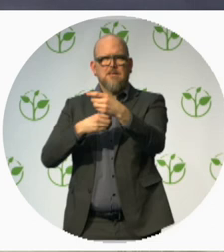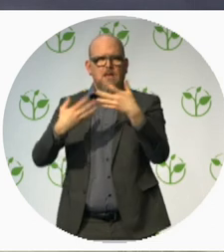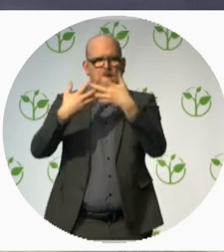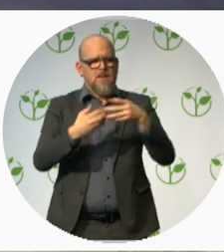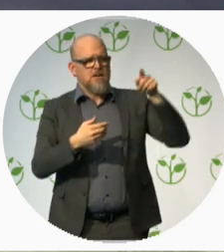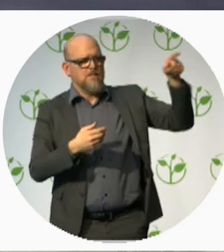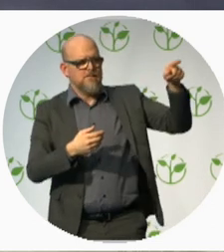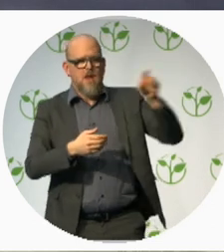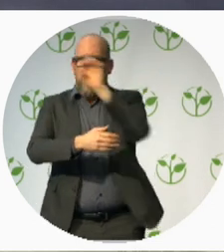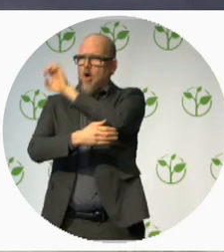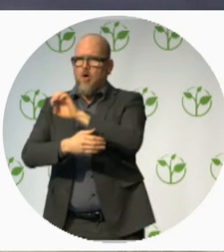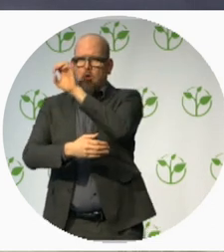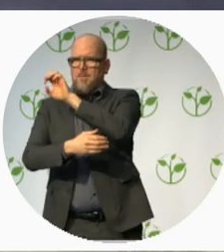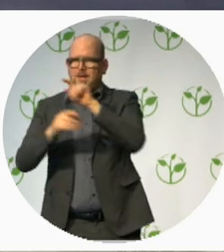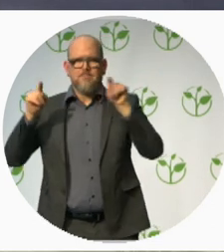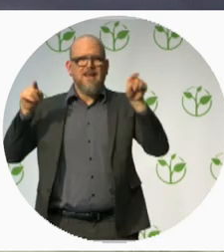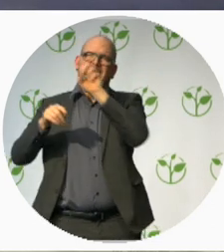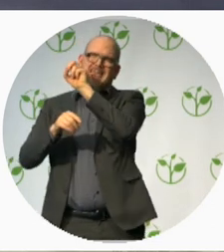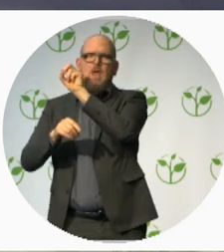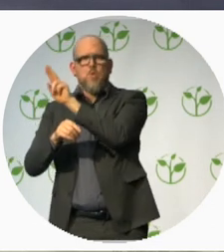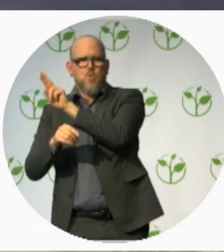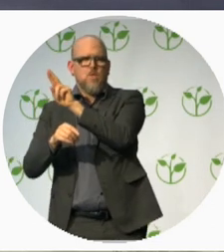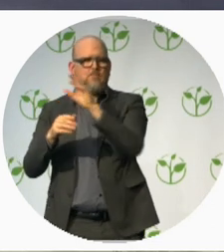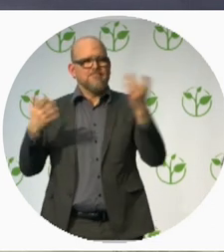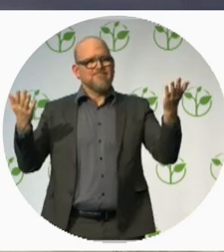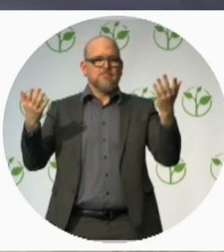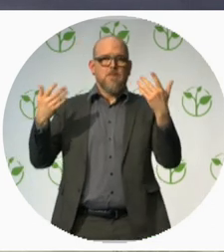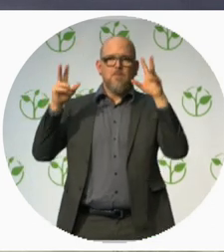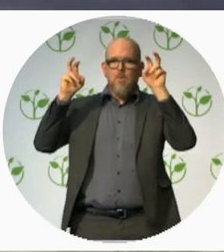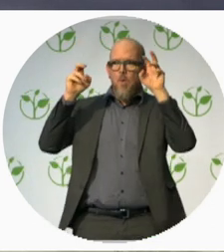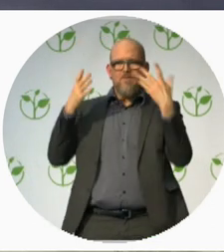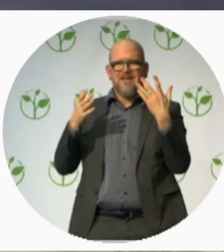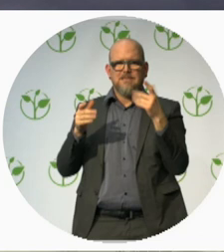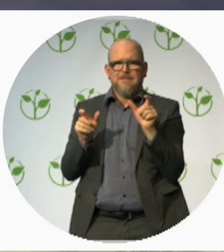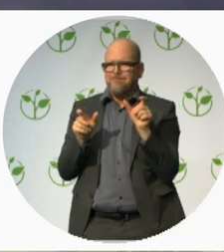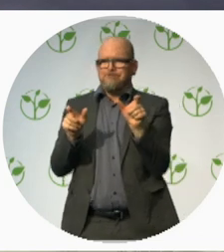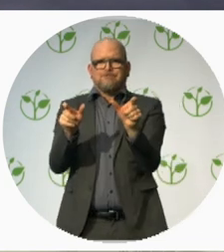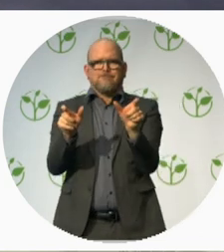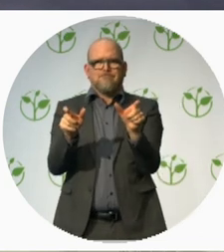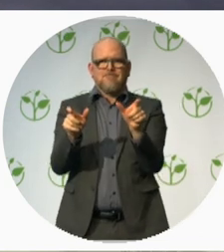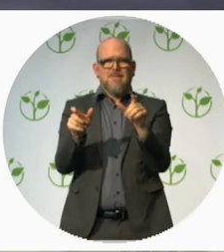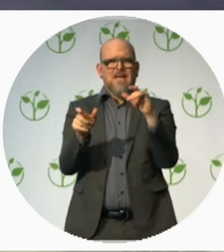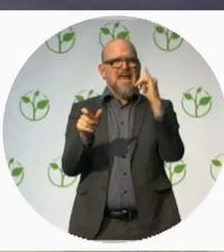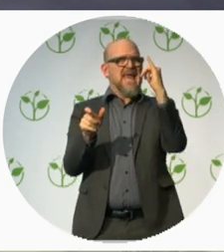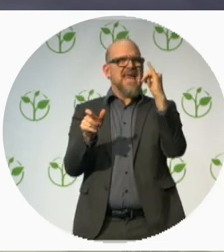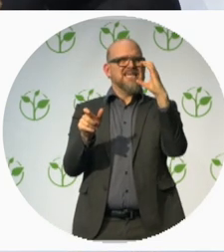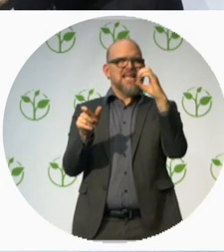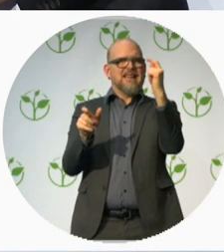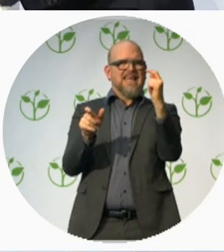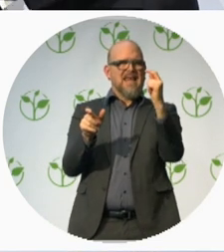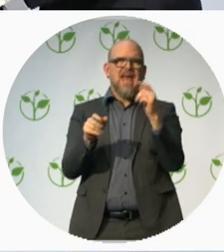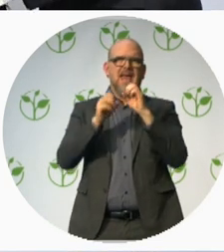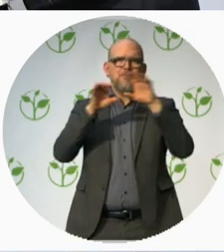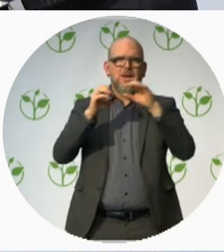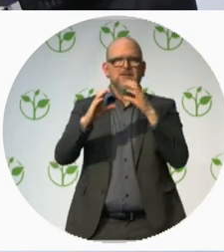the European Commission was initiated to avoid conflicts and to harmonize their ICT accessibility standards. Together, they created